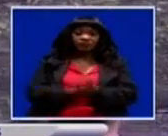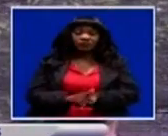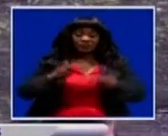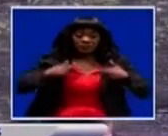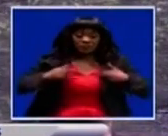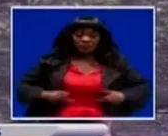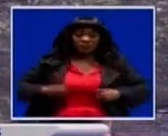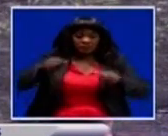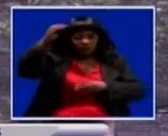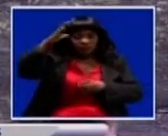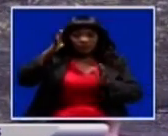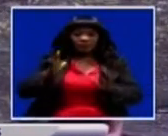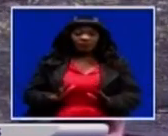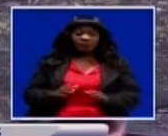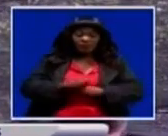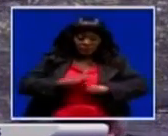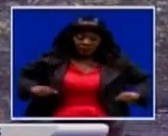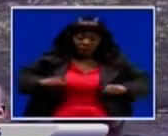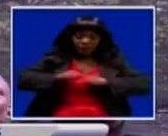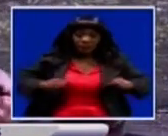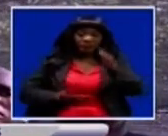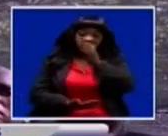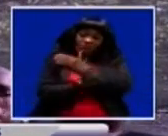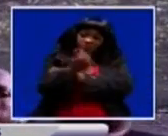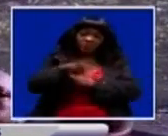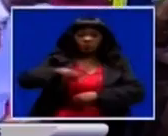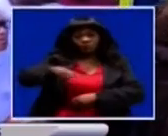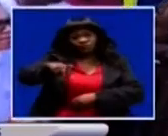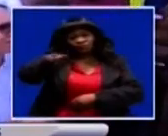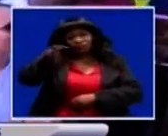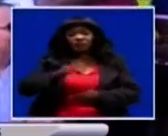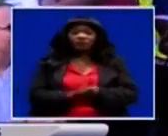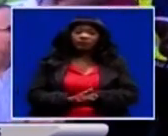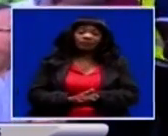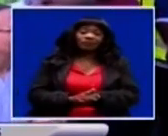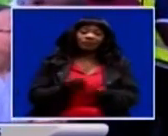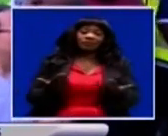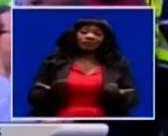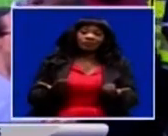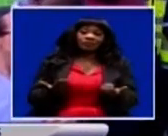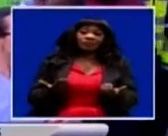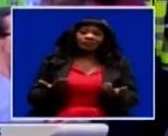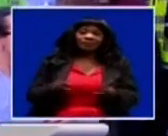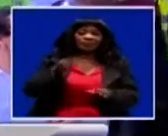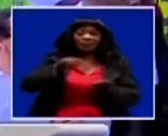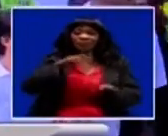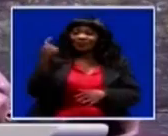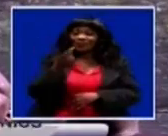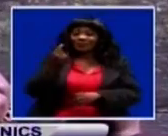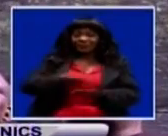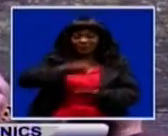Health. Let us exercise early in the morning, just walking or jogging. Let us eat healthy. Kalembula, chibwabwa,